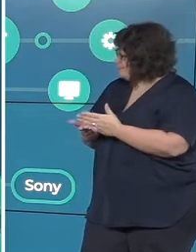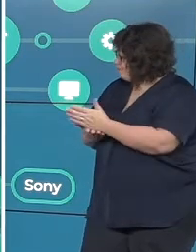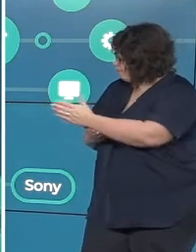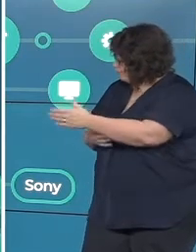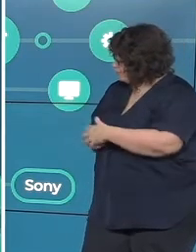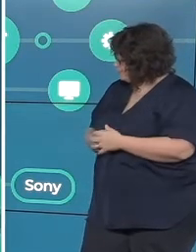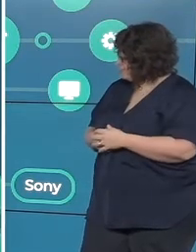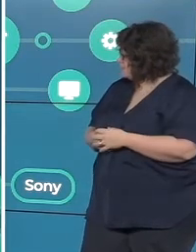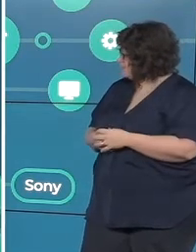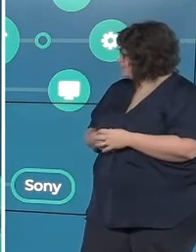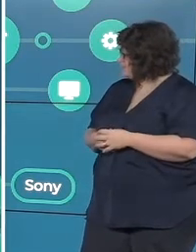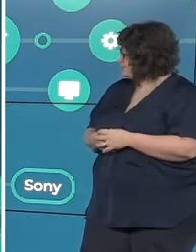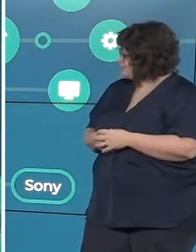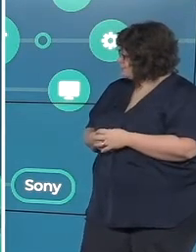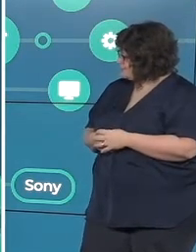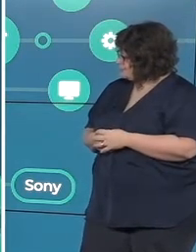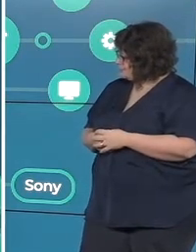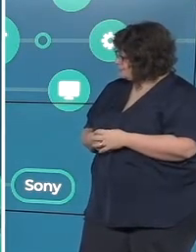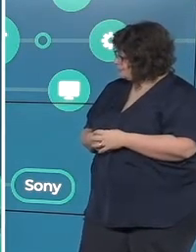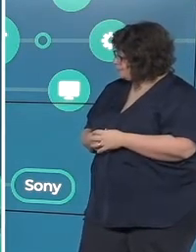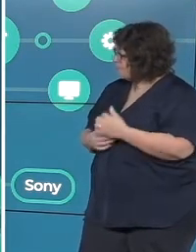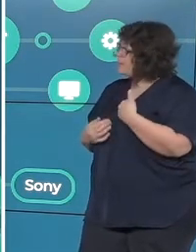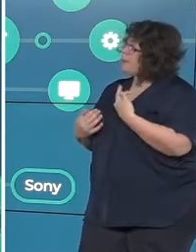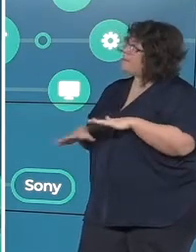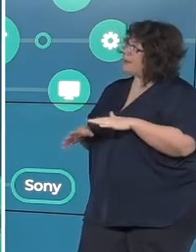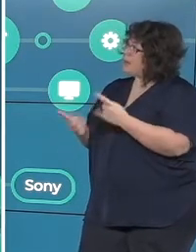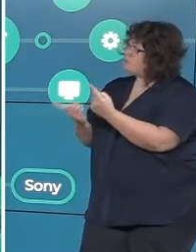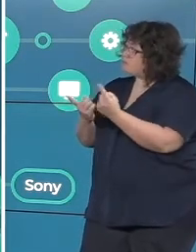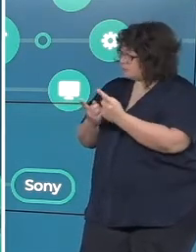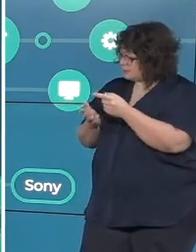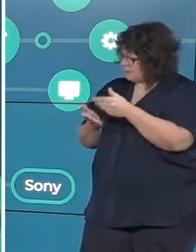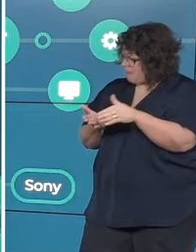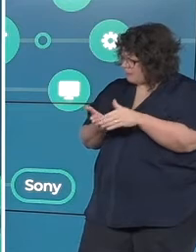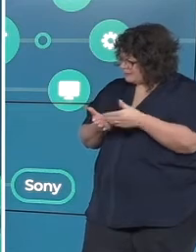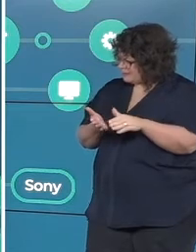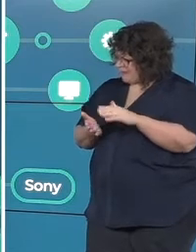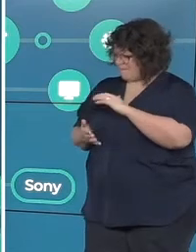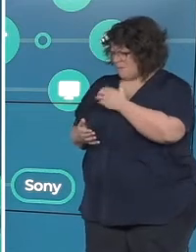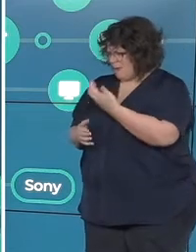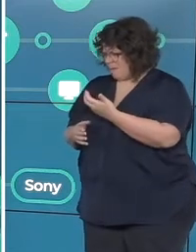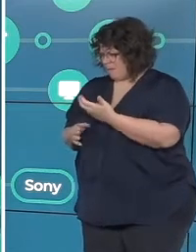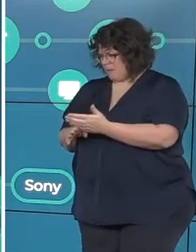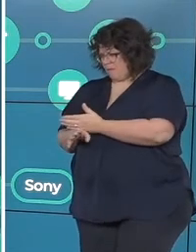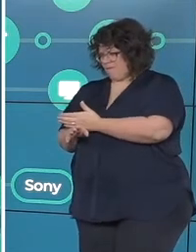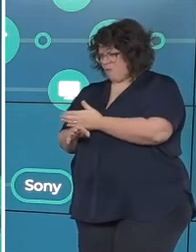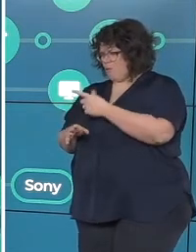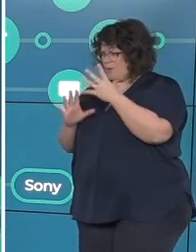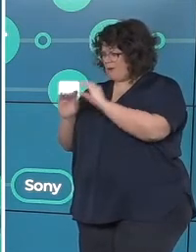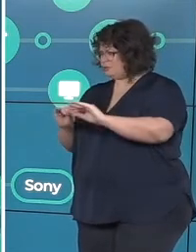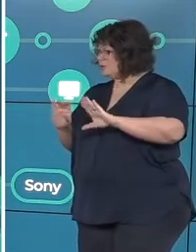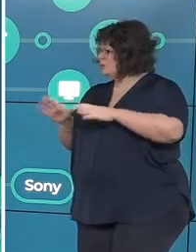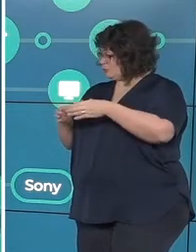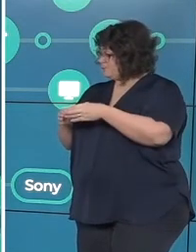for Apple prior to joining the education division, so I kind of had a bit of a background in it. But I remember very early